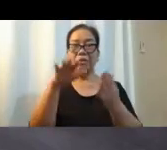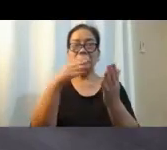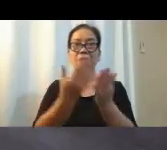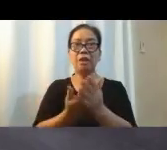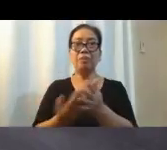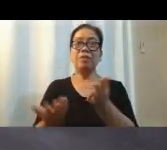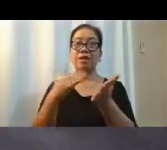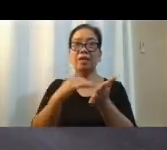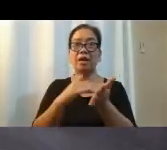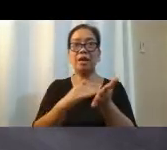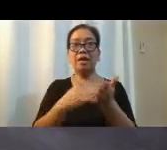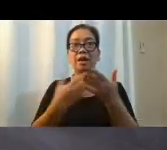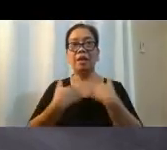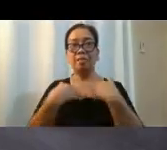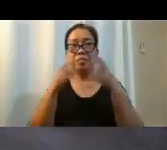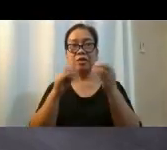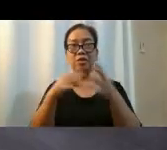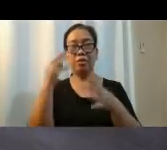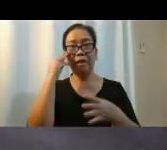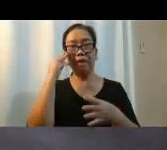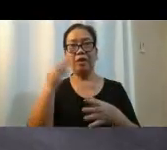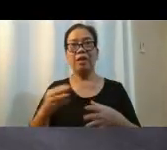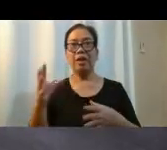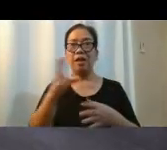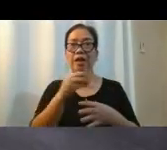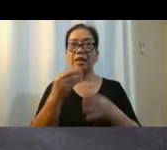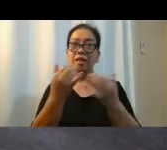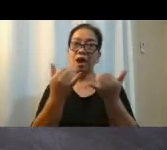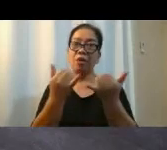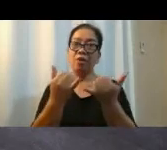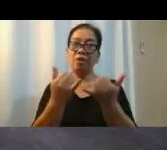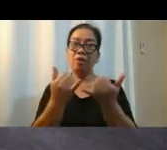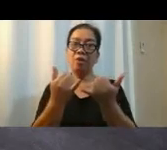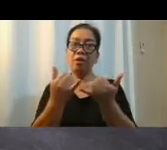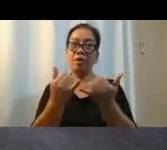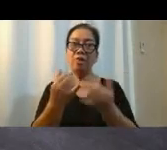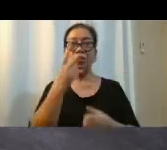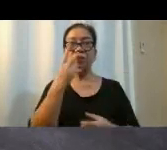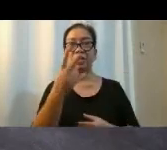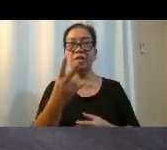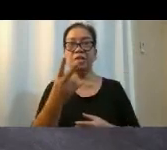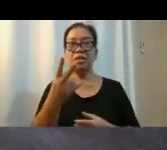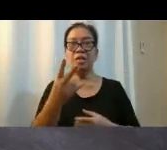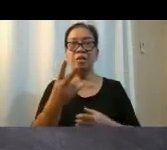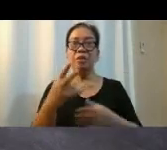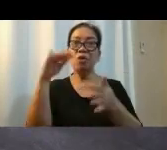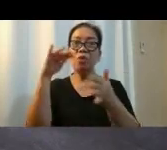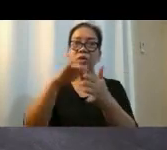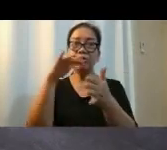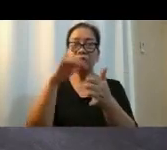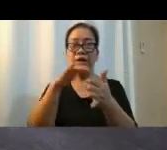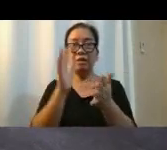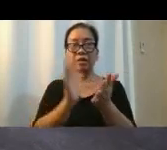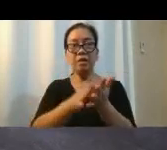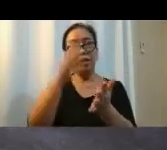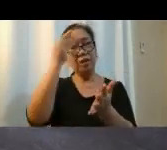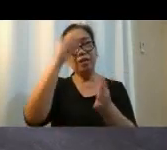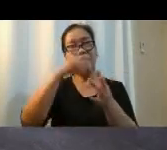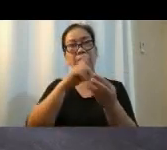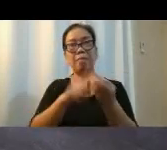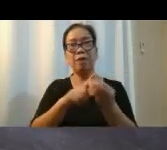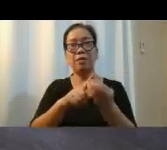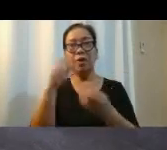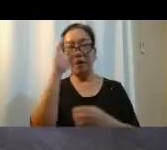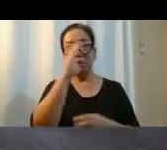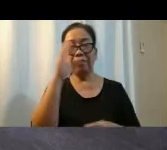Hello everyone, once again I am Teacher May. And now, as you're seeing, we're going to